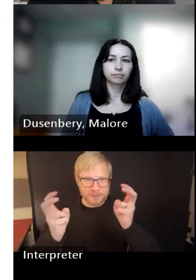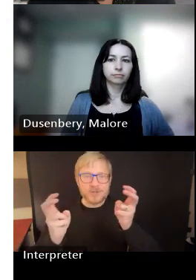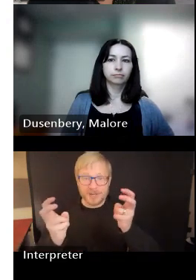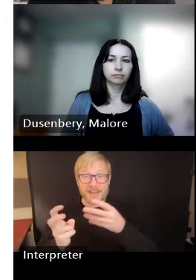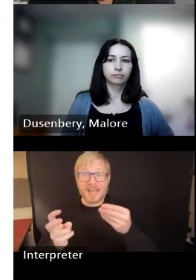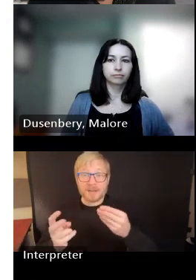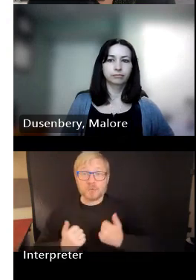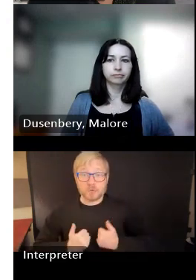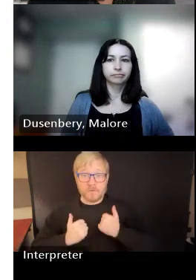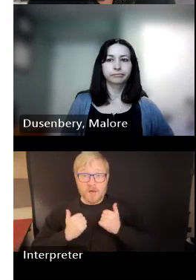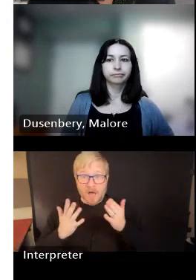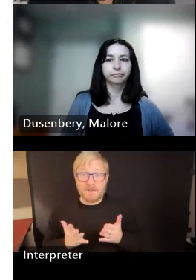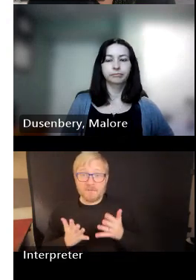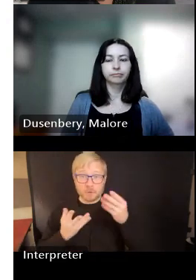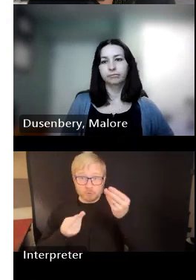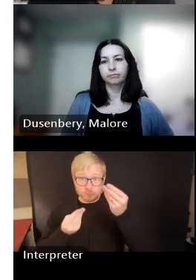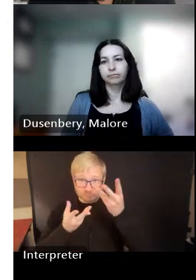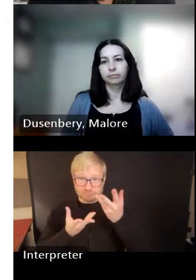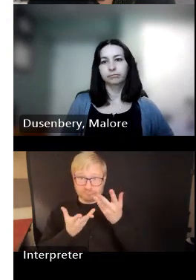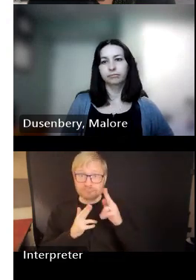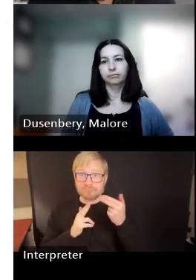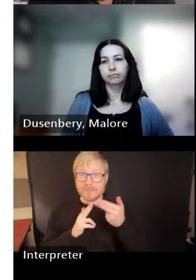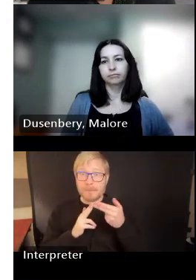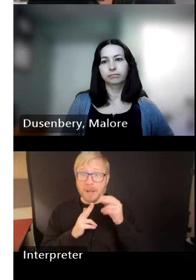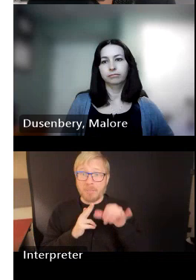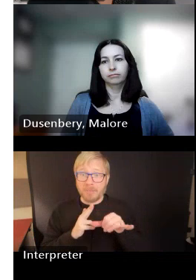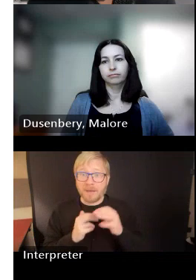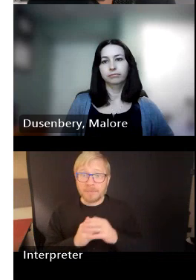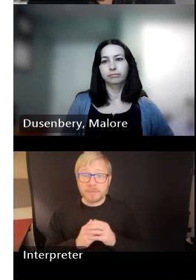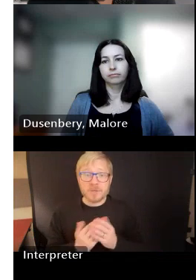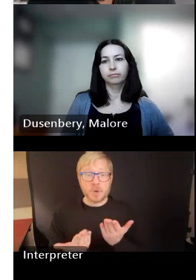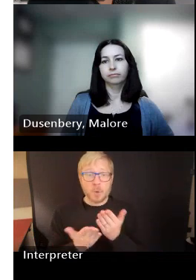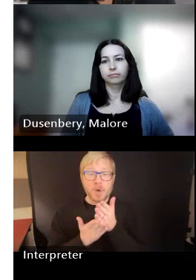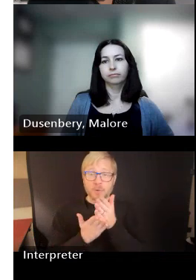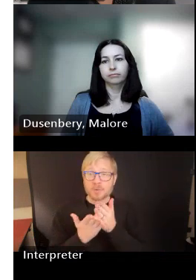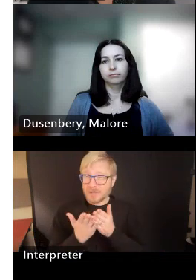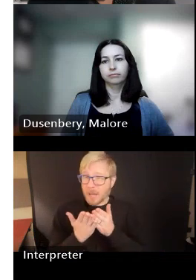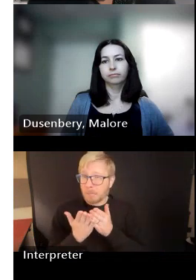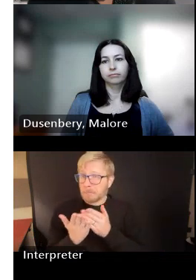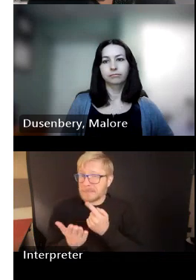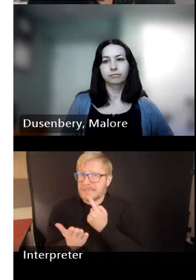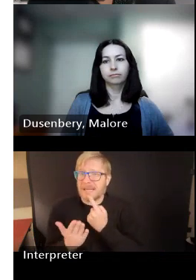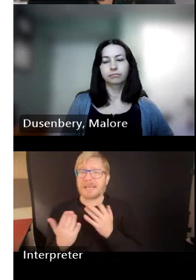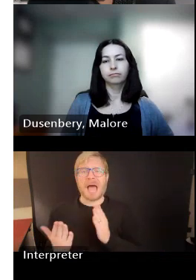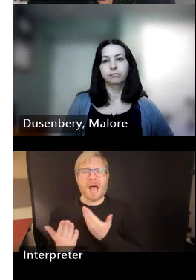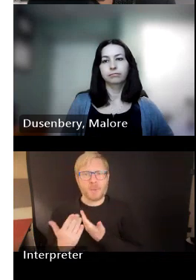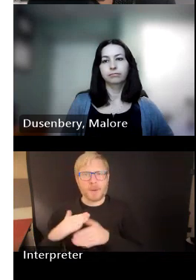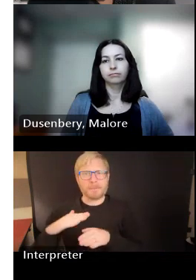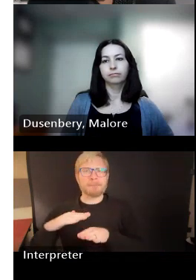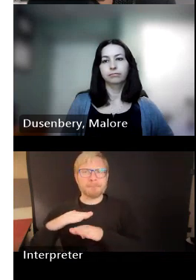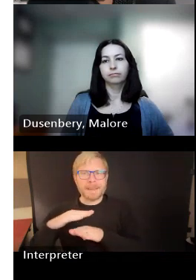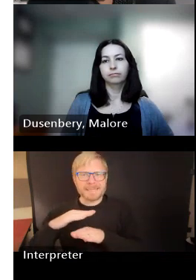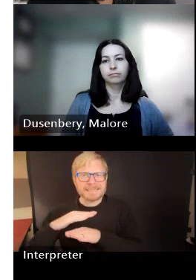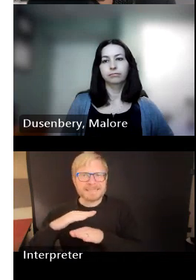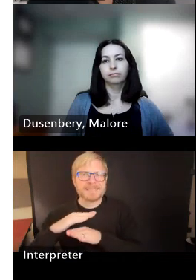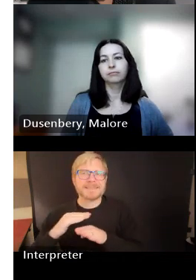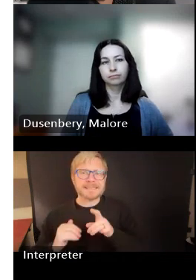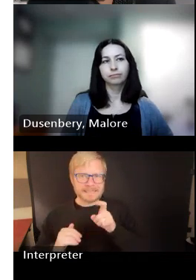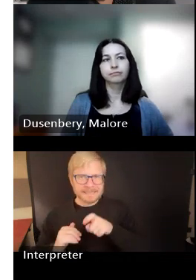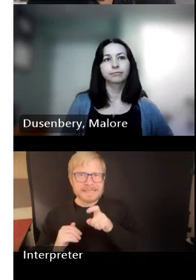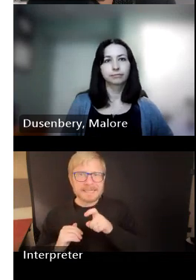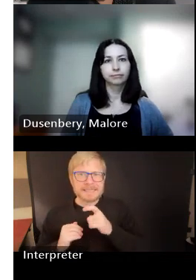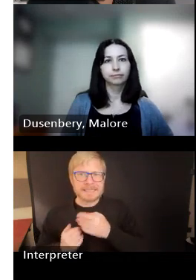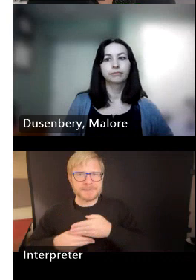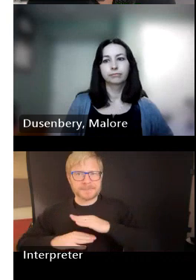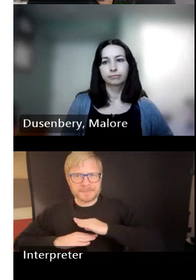I met some of my basic needs, but I haven't yet healed. I don't know how to take the time, and I'm